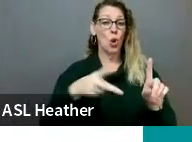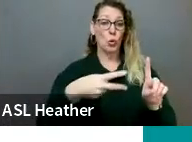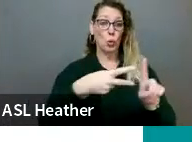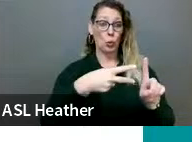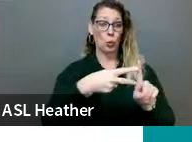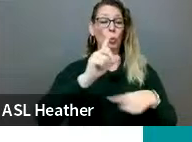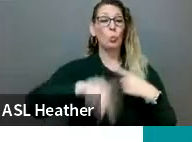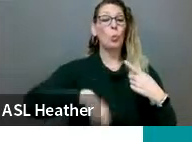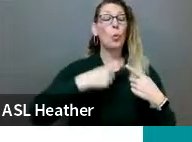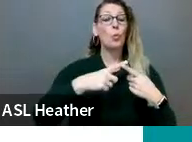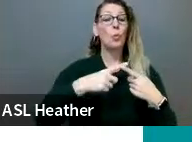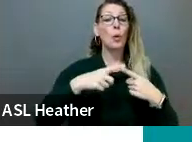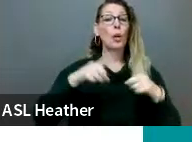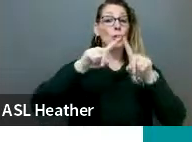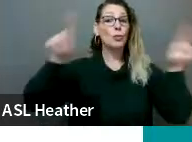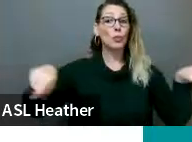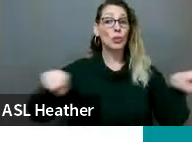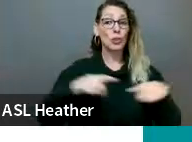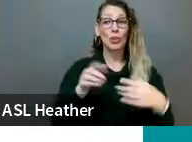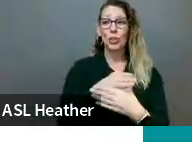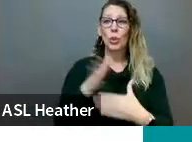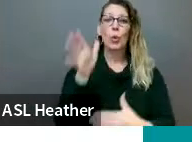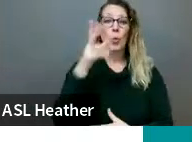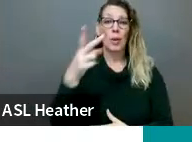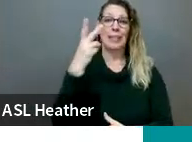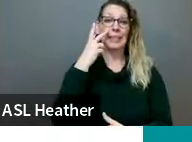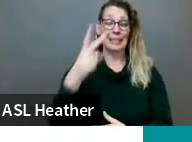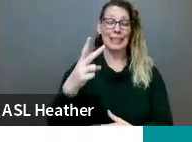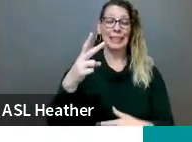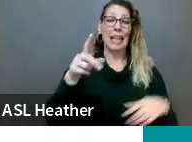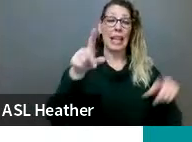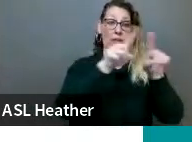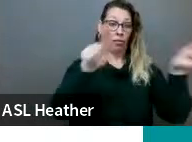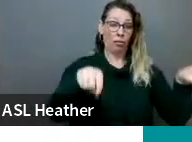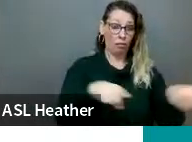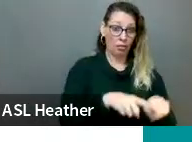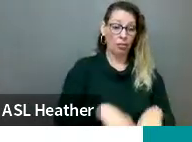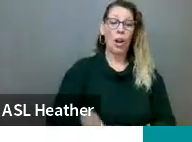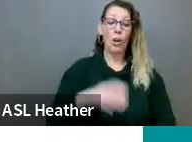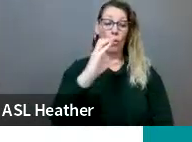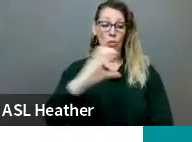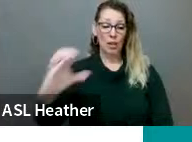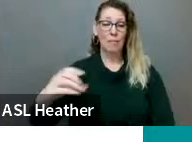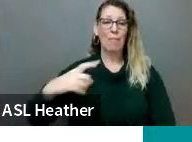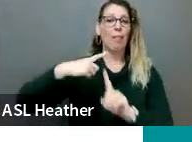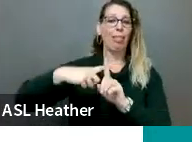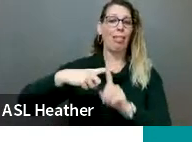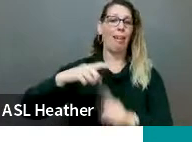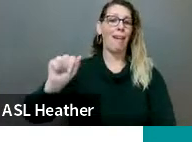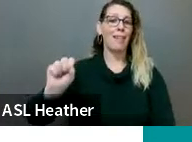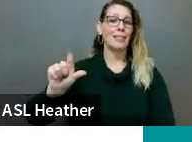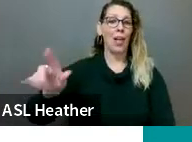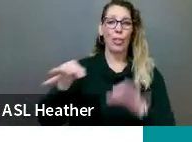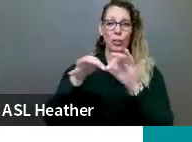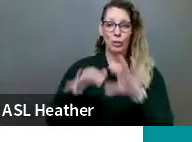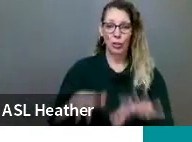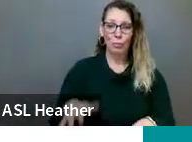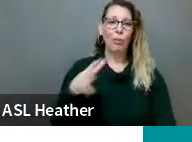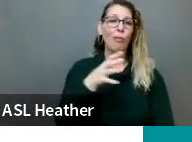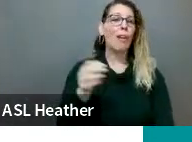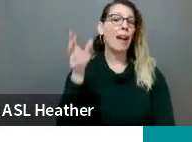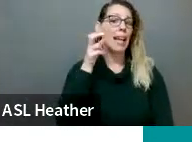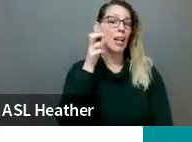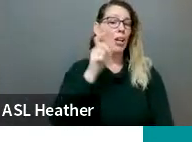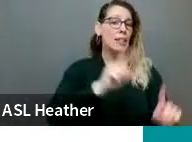screen share, you'll be able to see the slideshow, closed captioning, and the ASL interpreter. You will still be able to hear different people, but